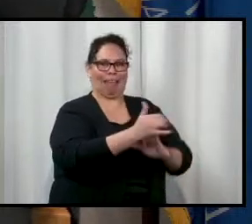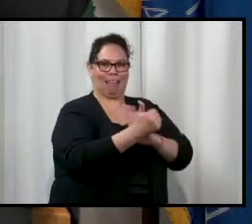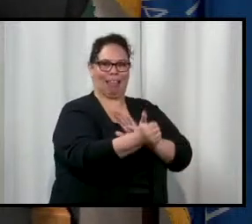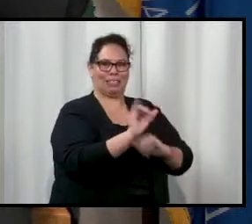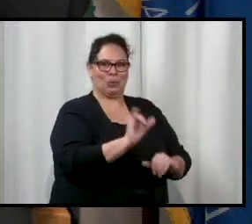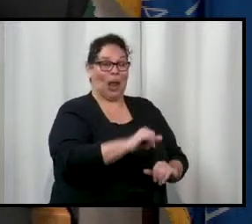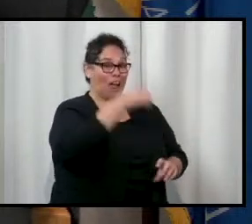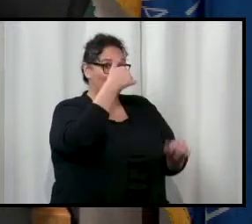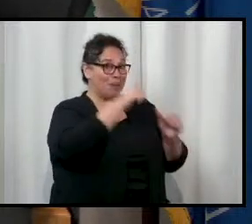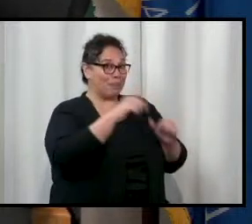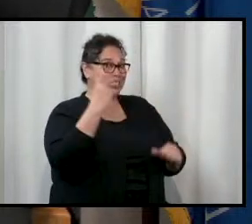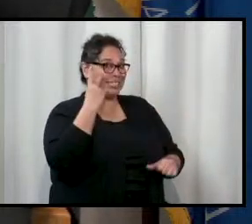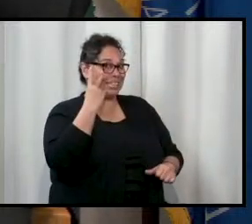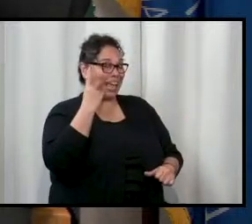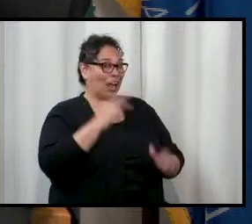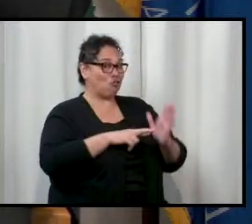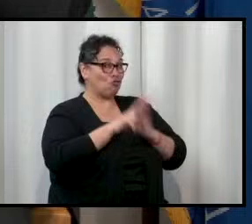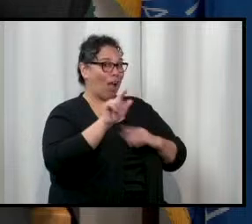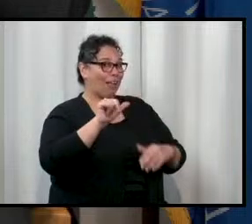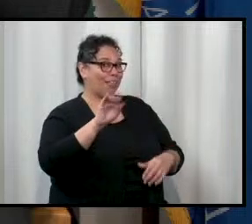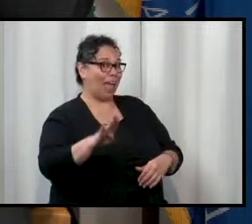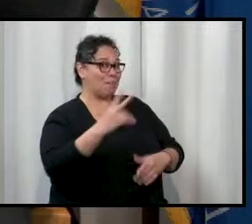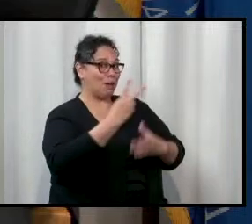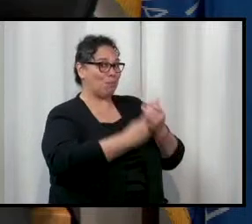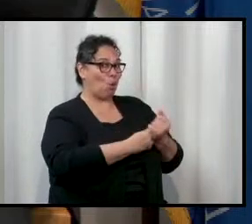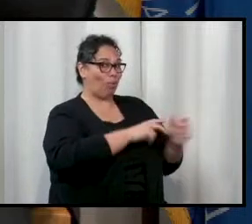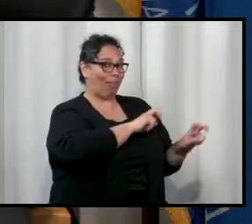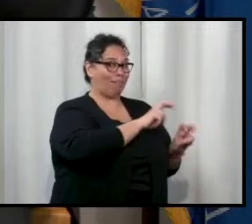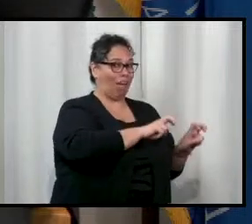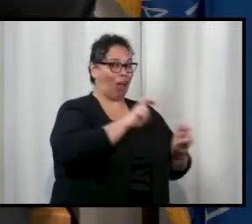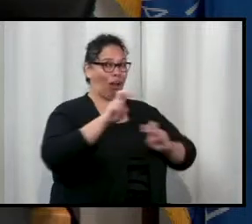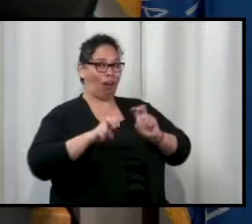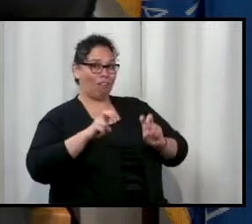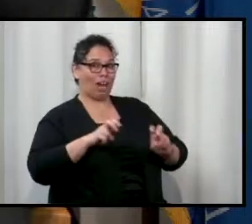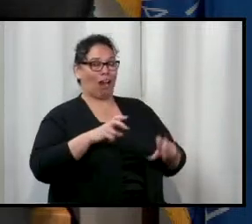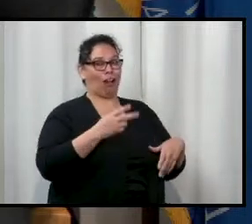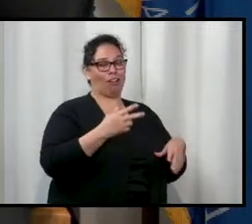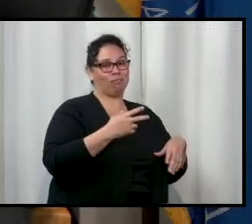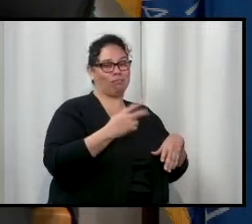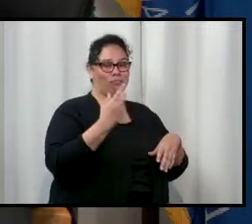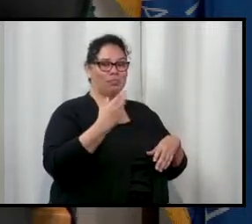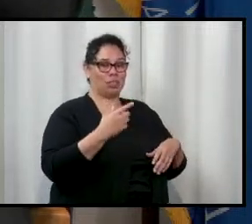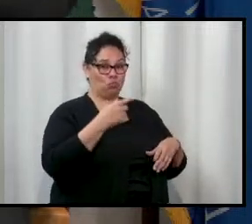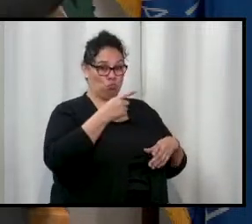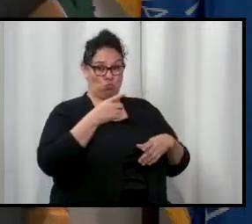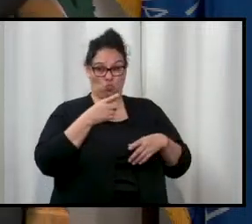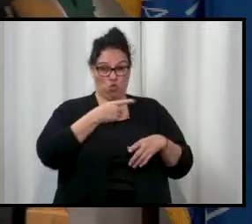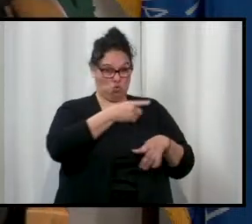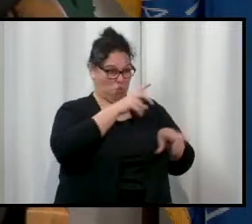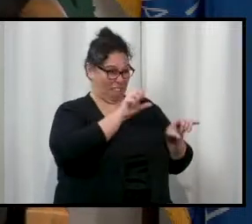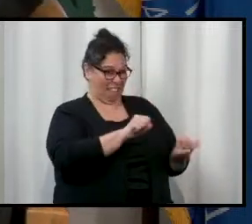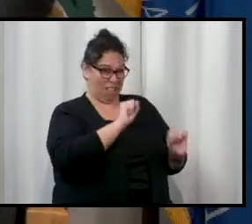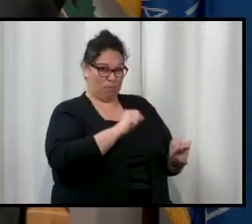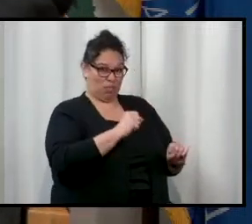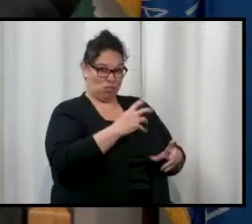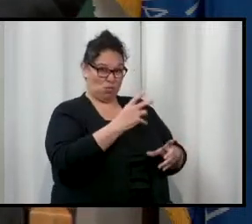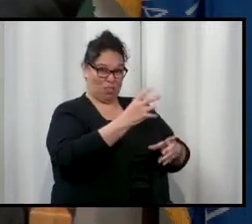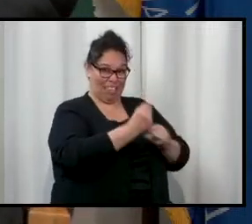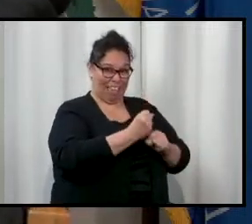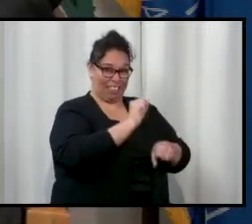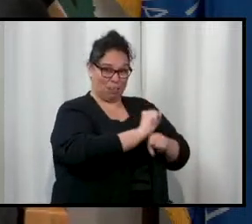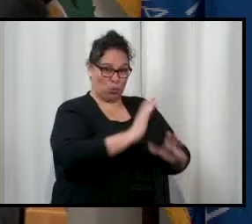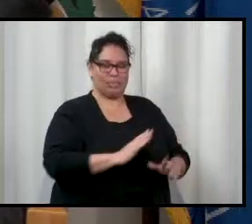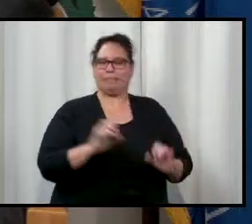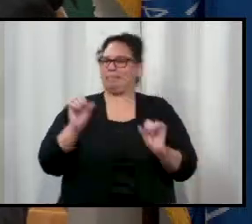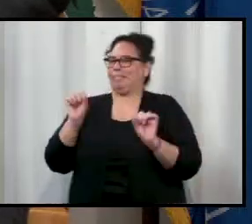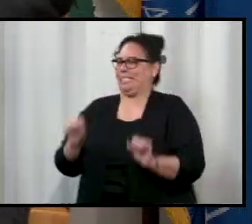Rocket Lab at both of those fairs. So were you able to retain some of those employees? We were, yeah, and unfortunate as